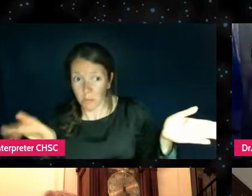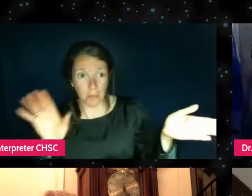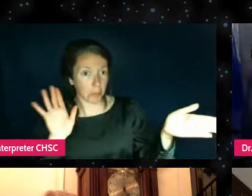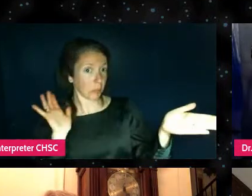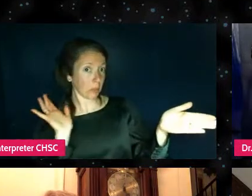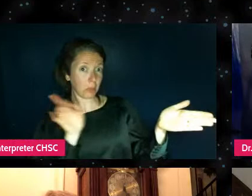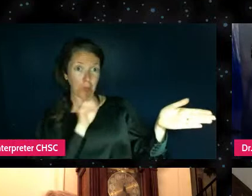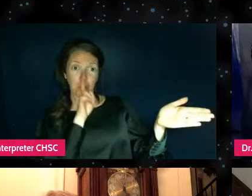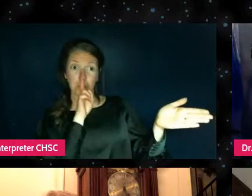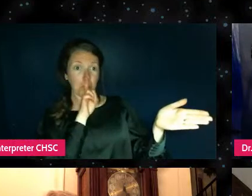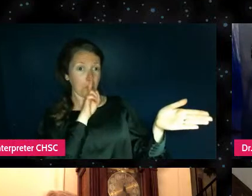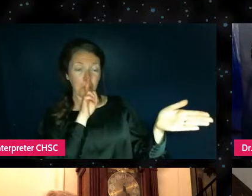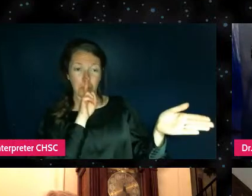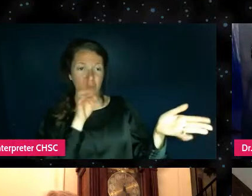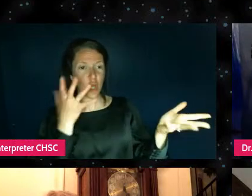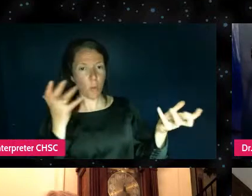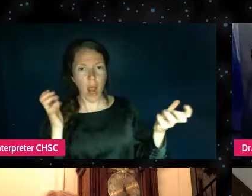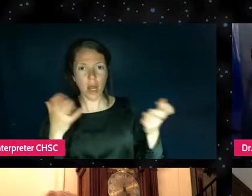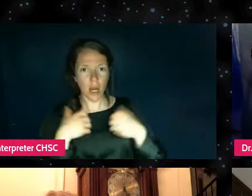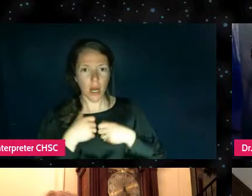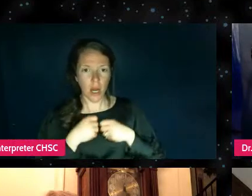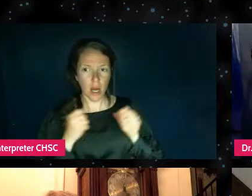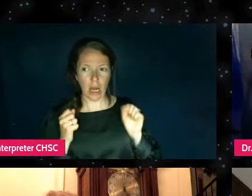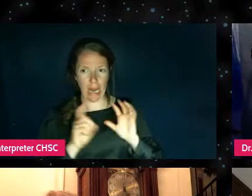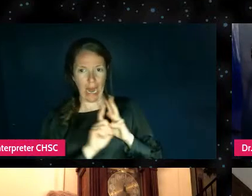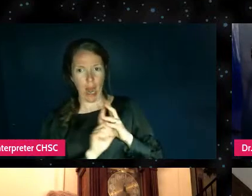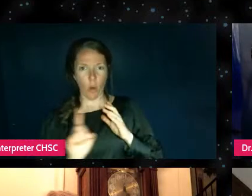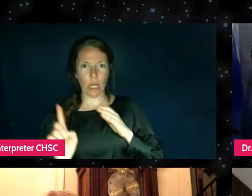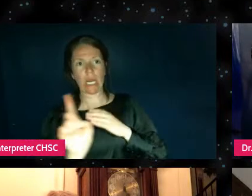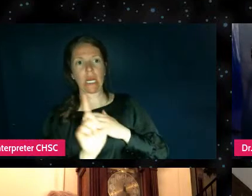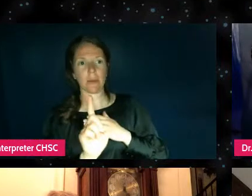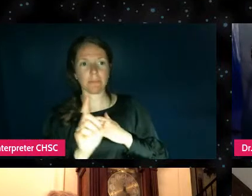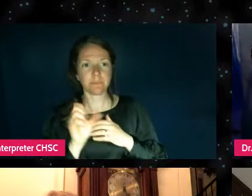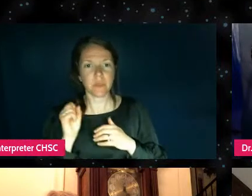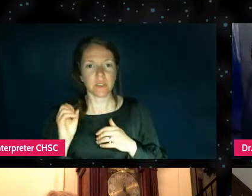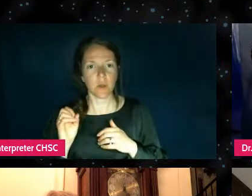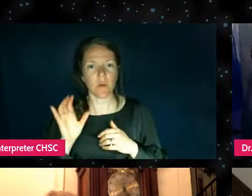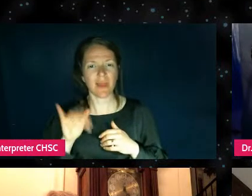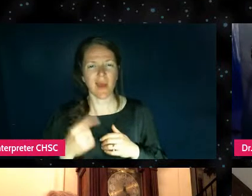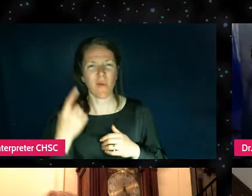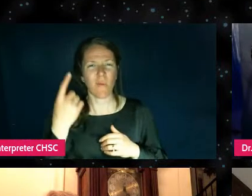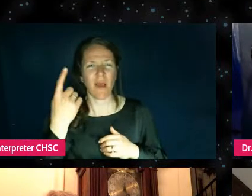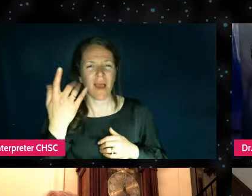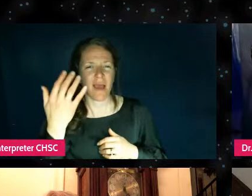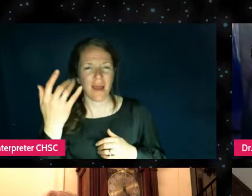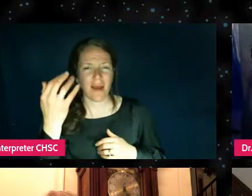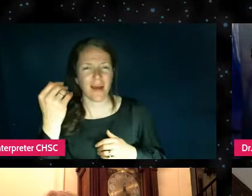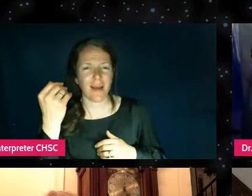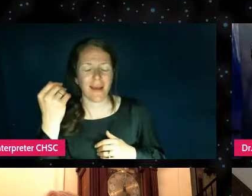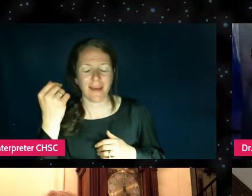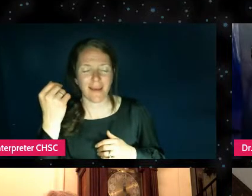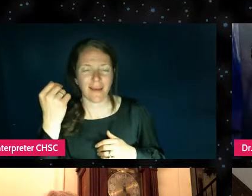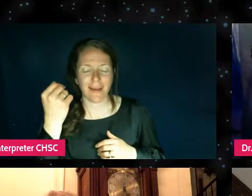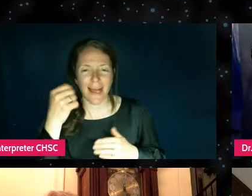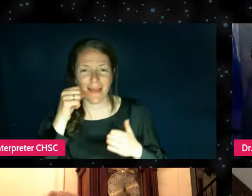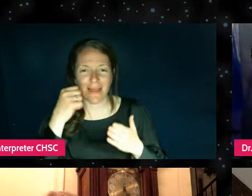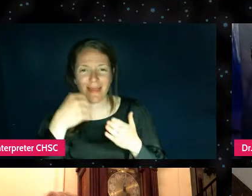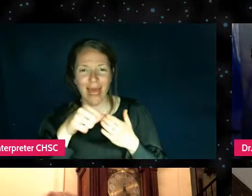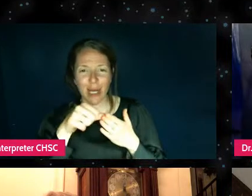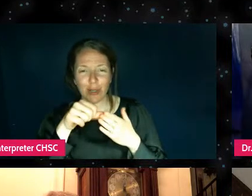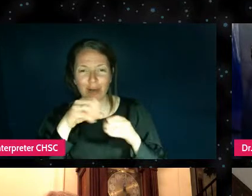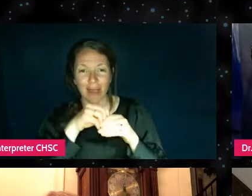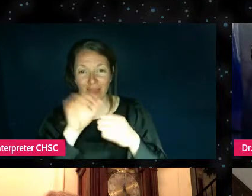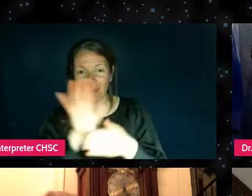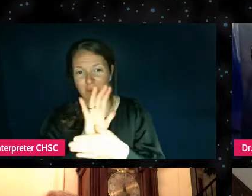sort of save themselves from being outed. But, you know, there is that one bit of a letter in the film